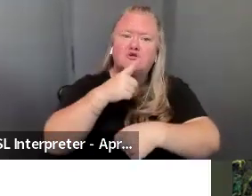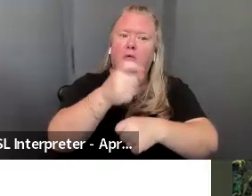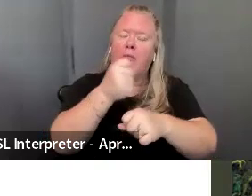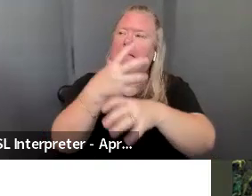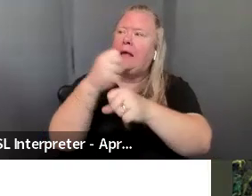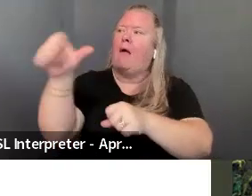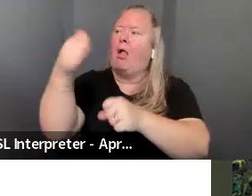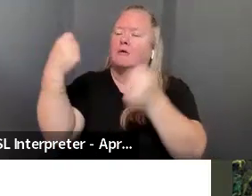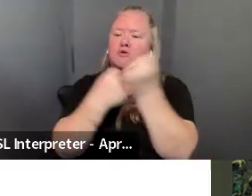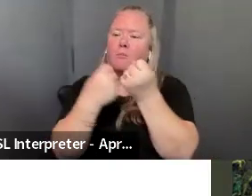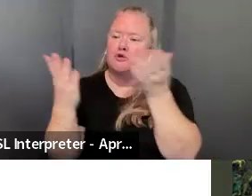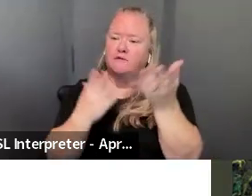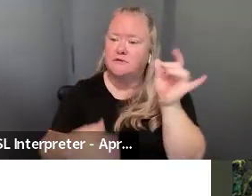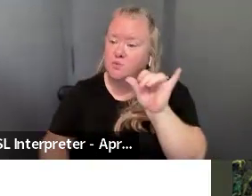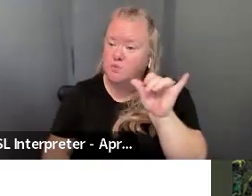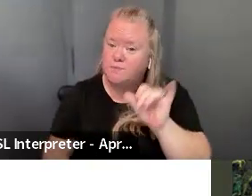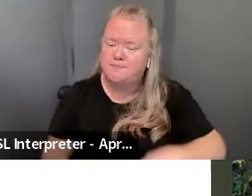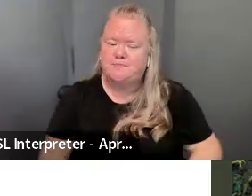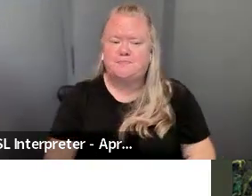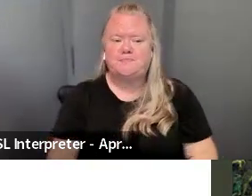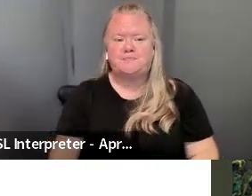get other support services as well.